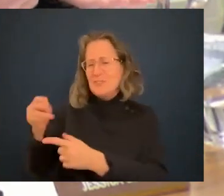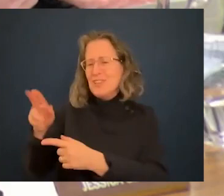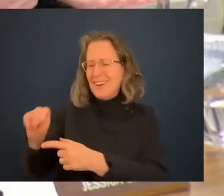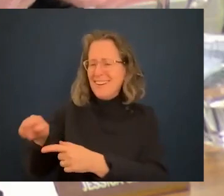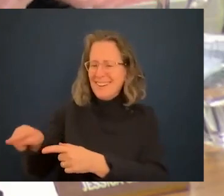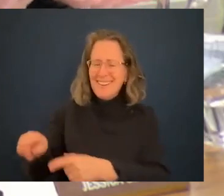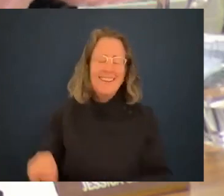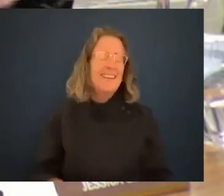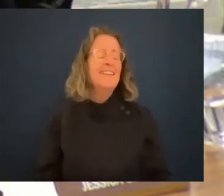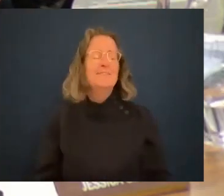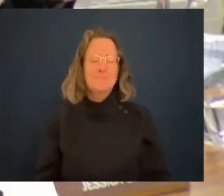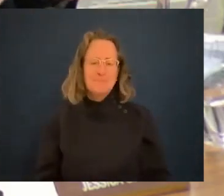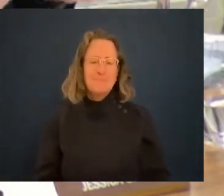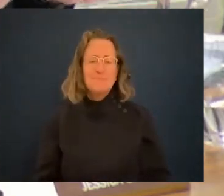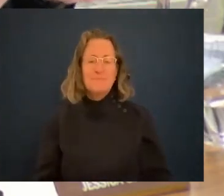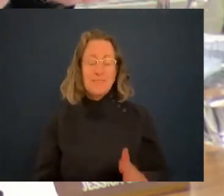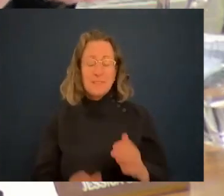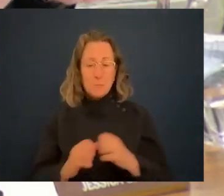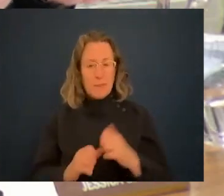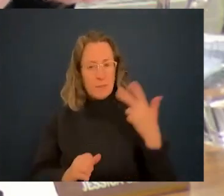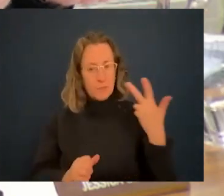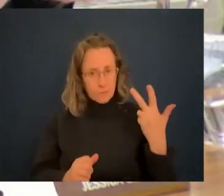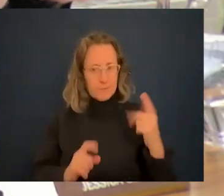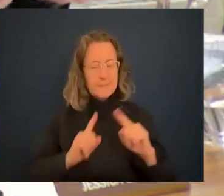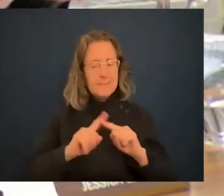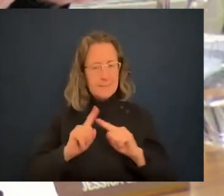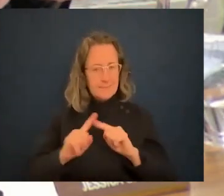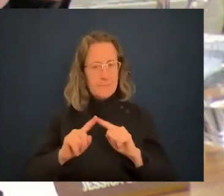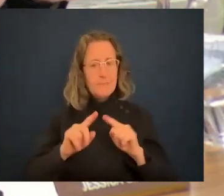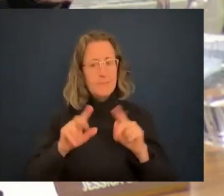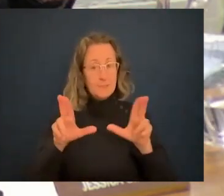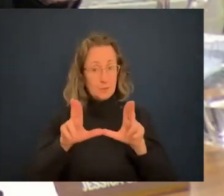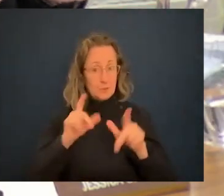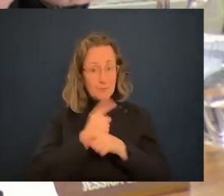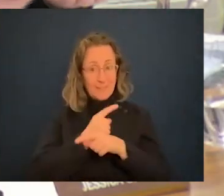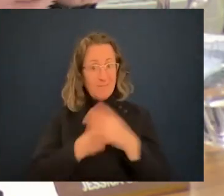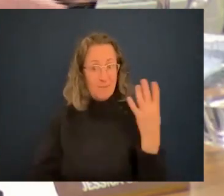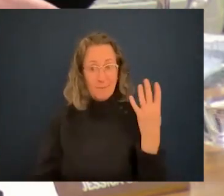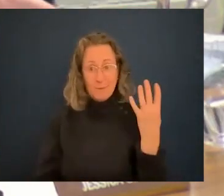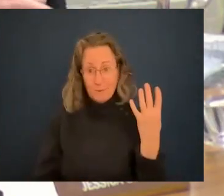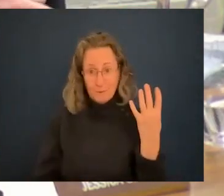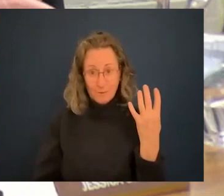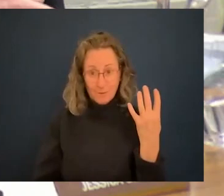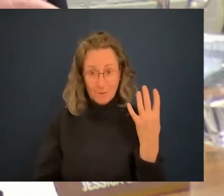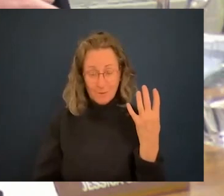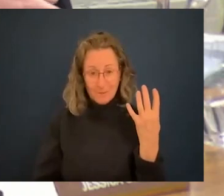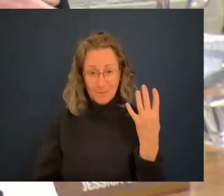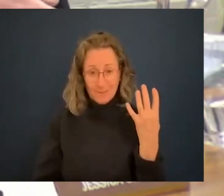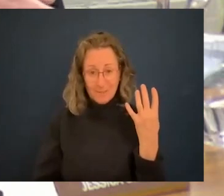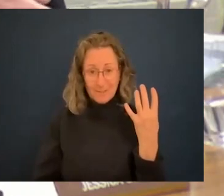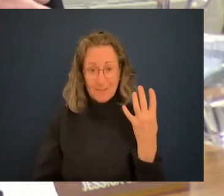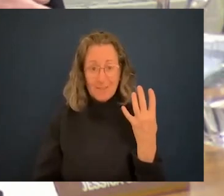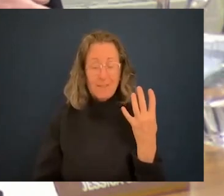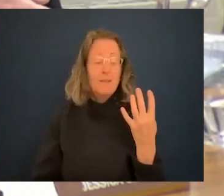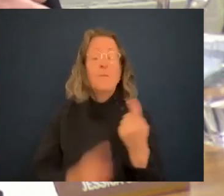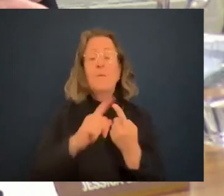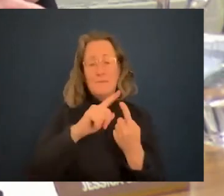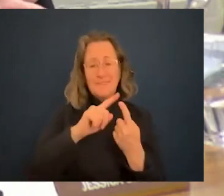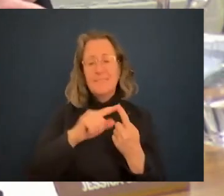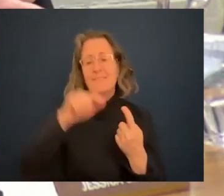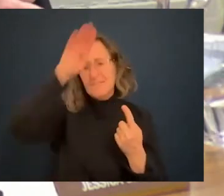with um three different unions right now three four thank you four different unions one of which is the five voters